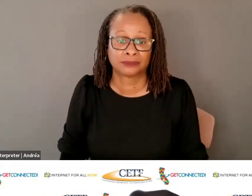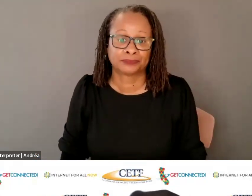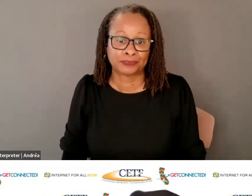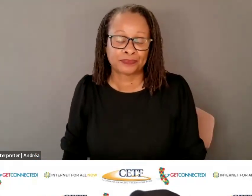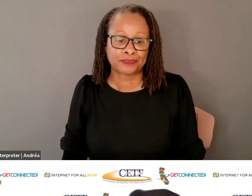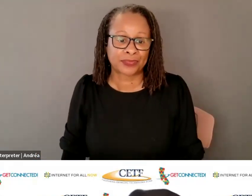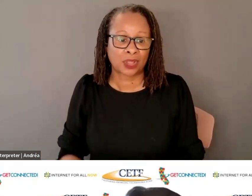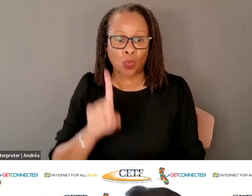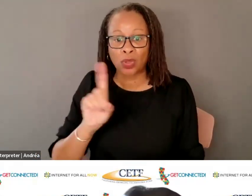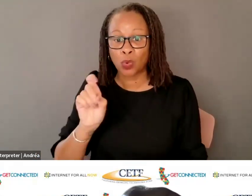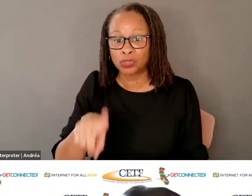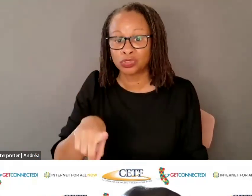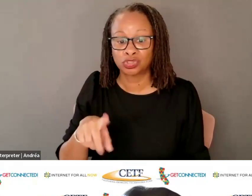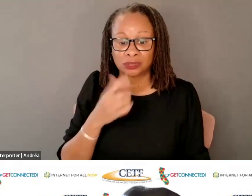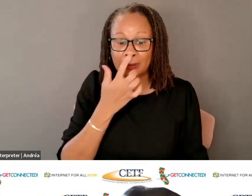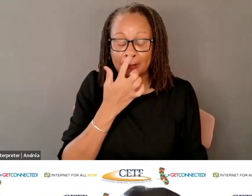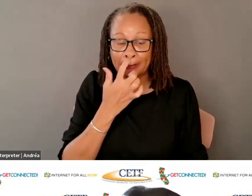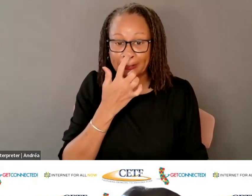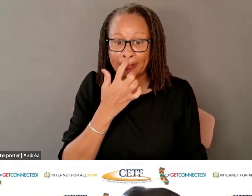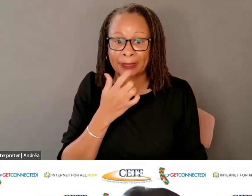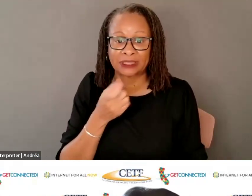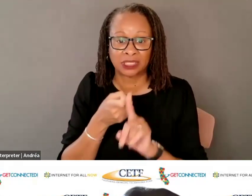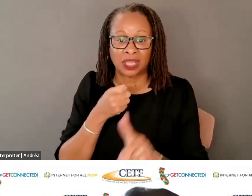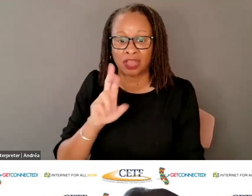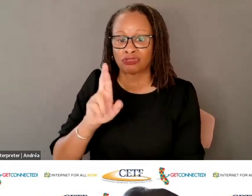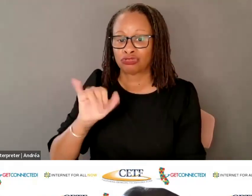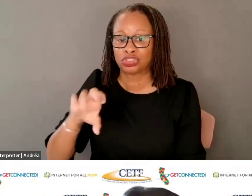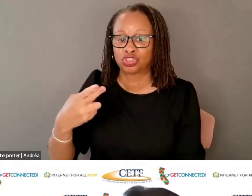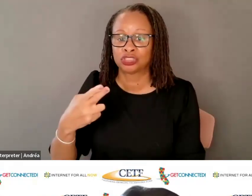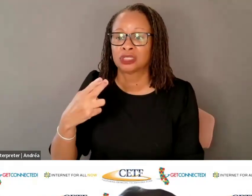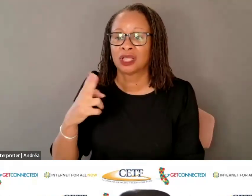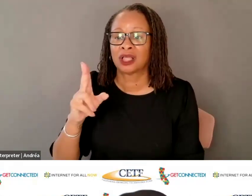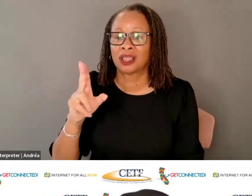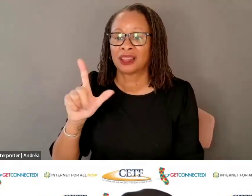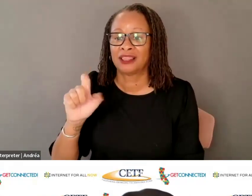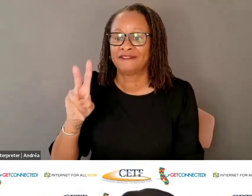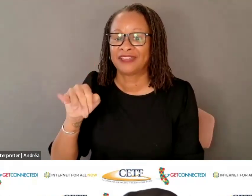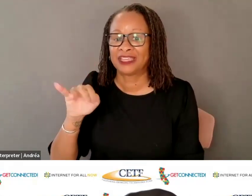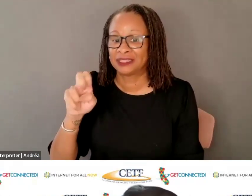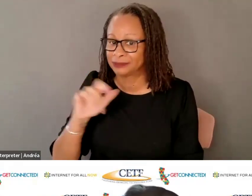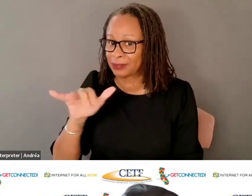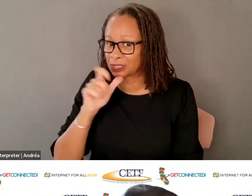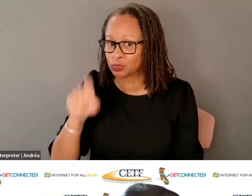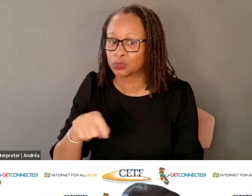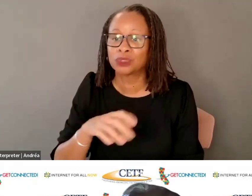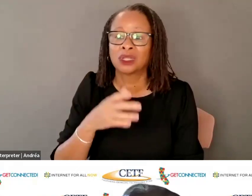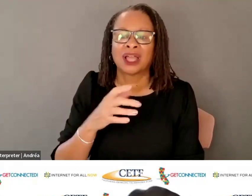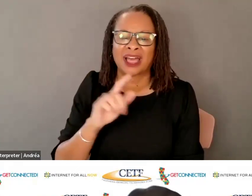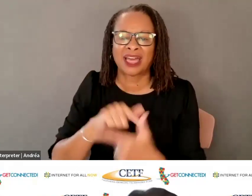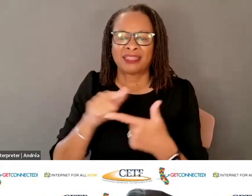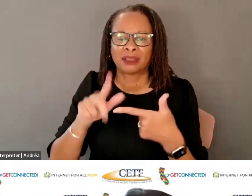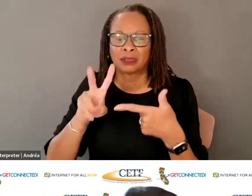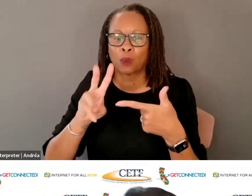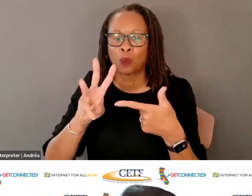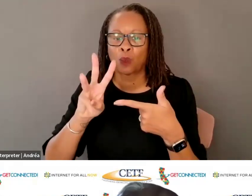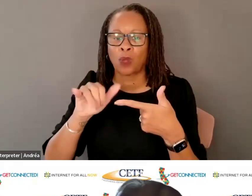okay, here's one question from Rich Levine, and then we'll get to Wally. Let me see. Thank you for the info that you've